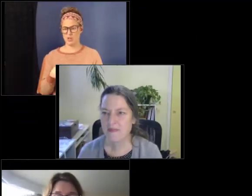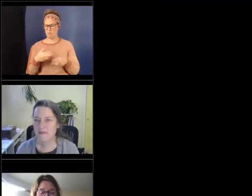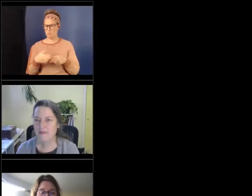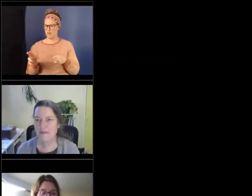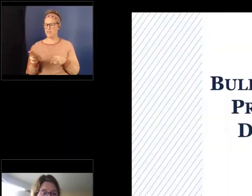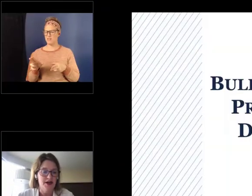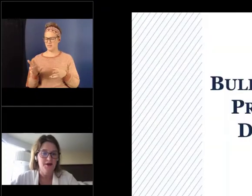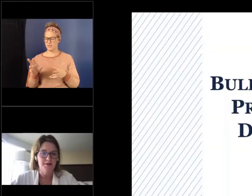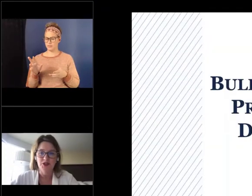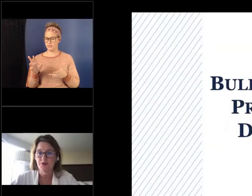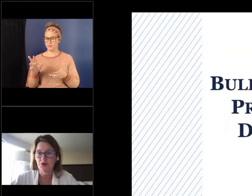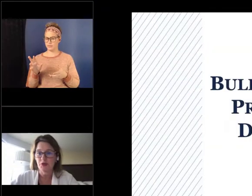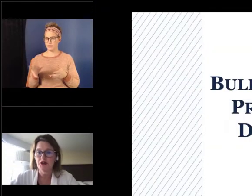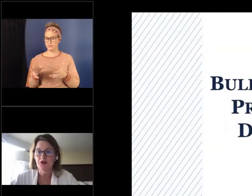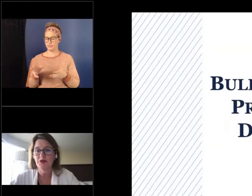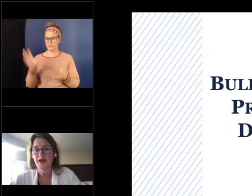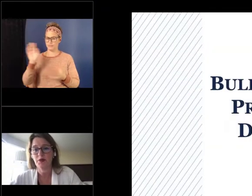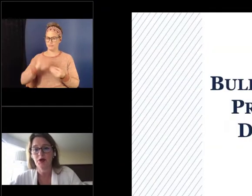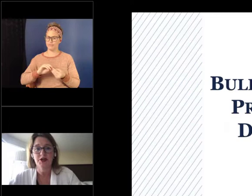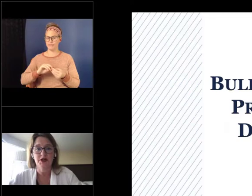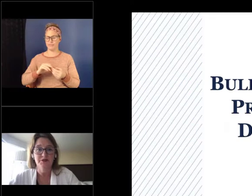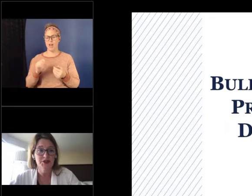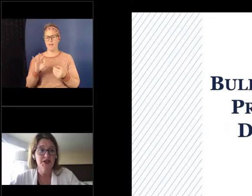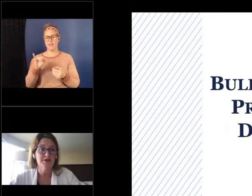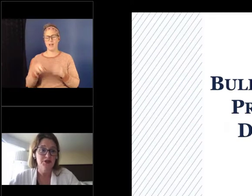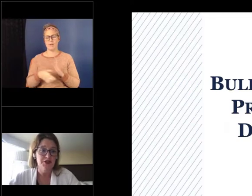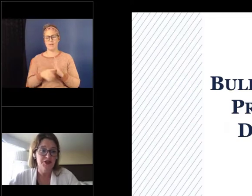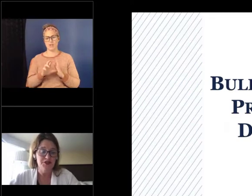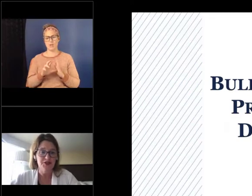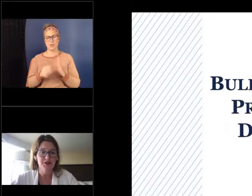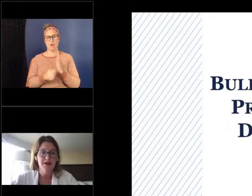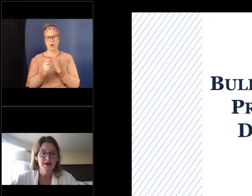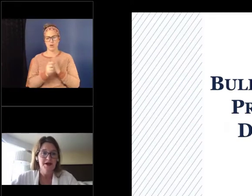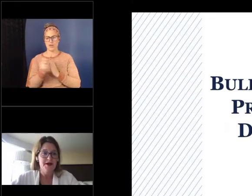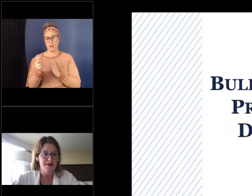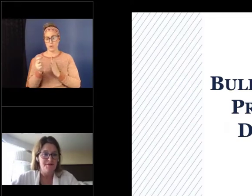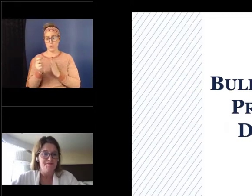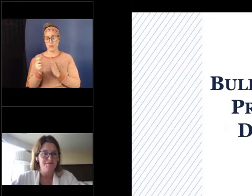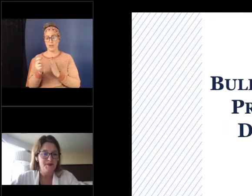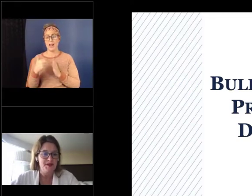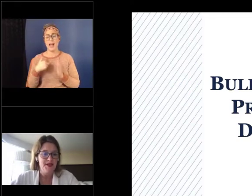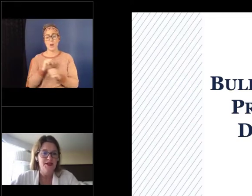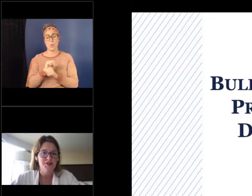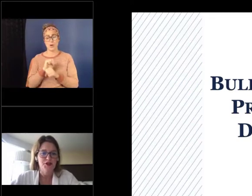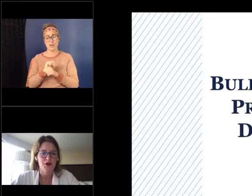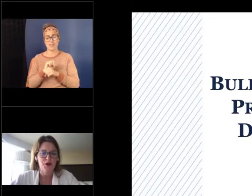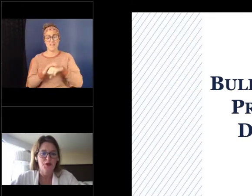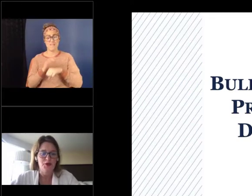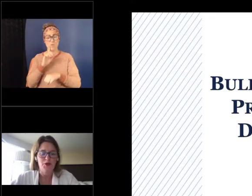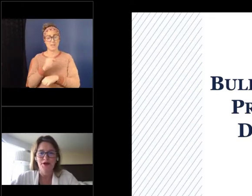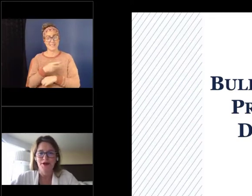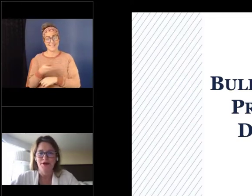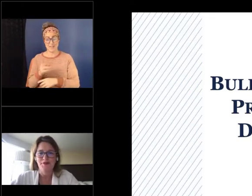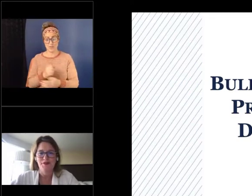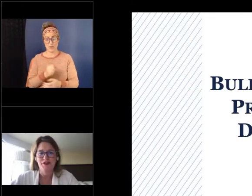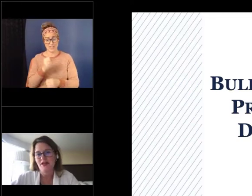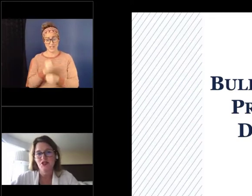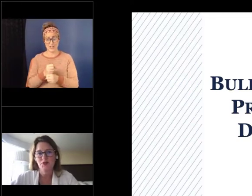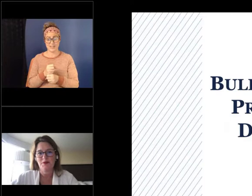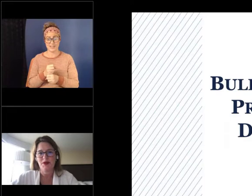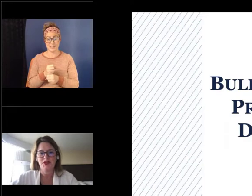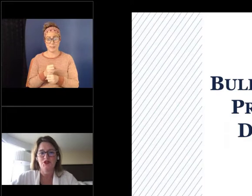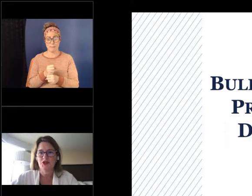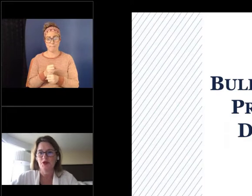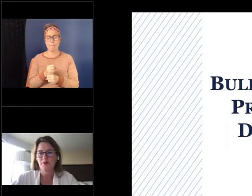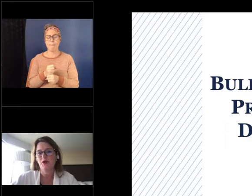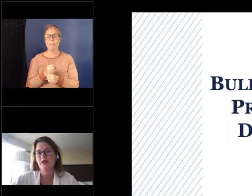of this review article that I worked on for several years. And so, in